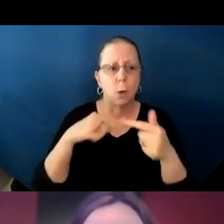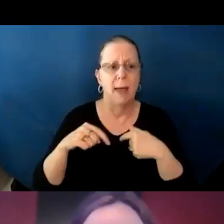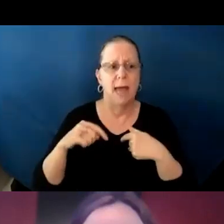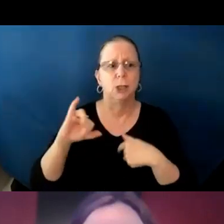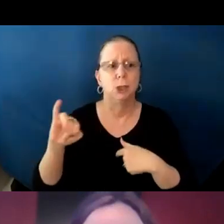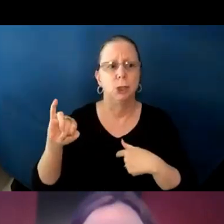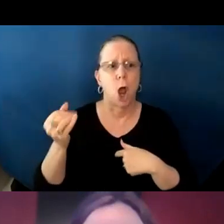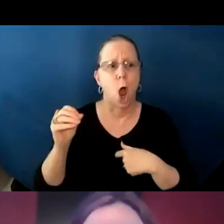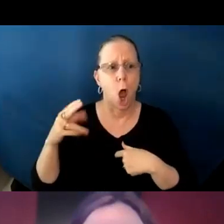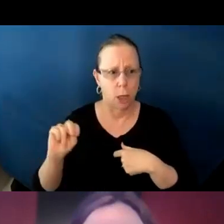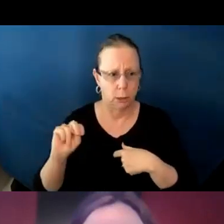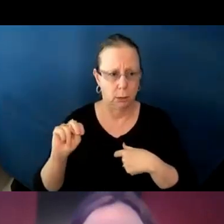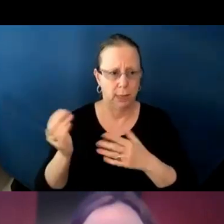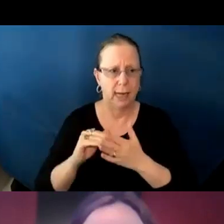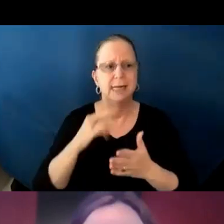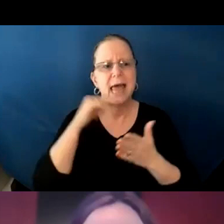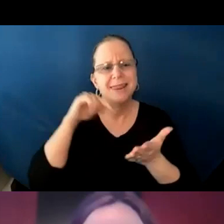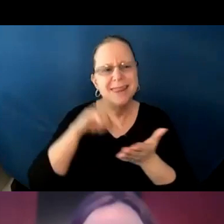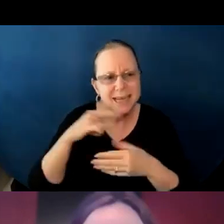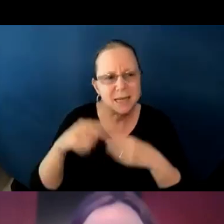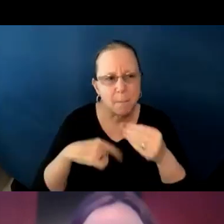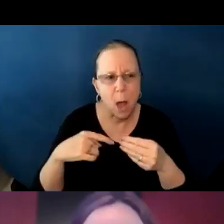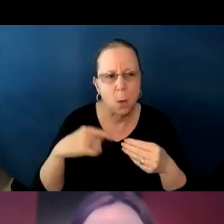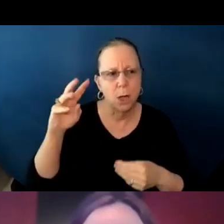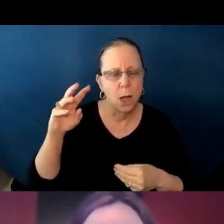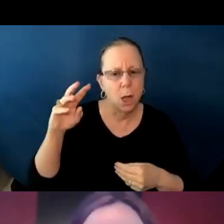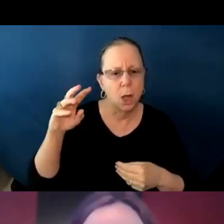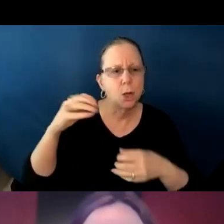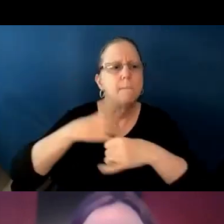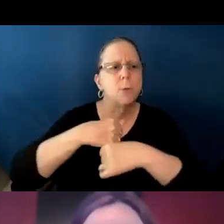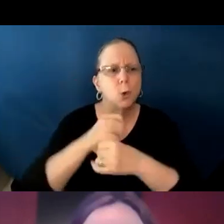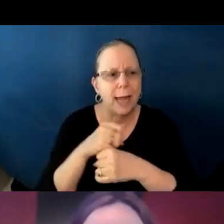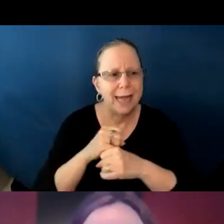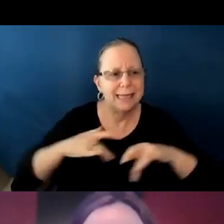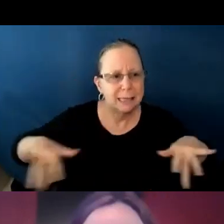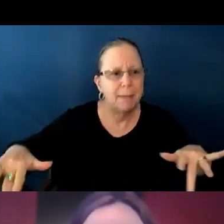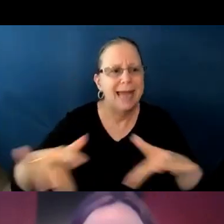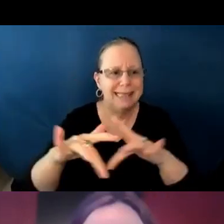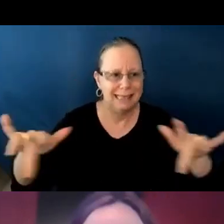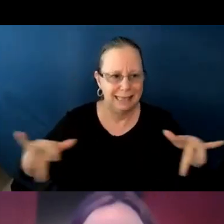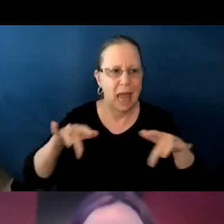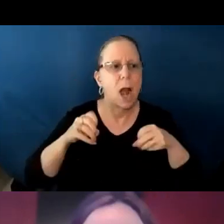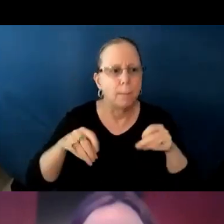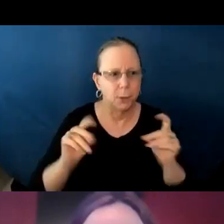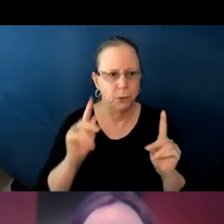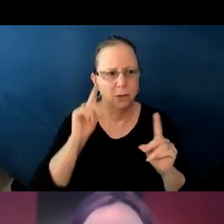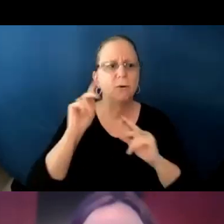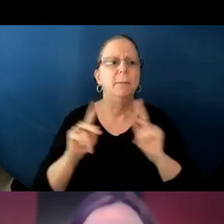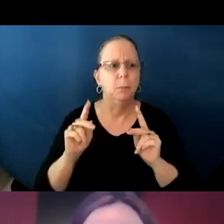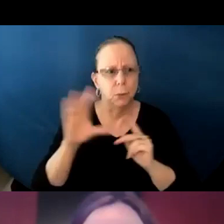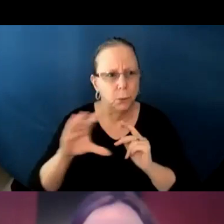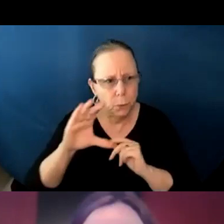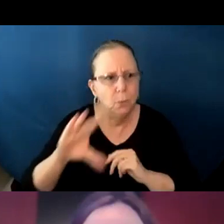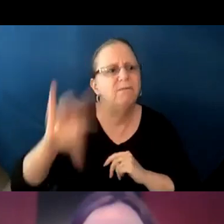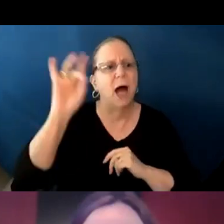because he said that this is about creating space and opportunities for people to find success. I always say that the only place